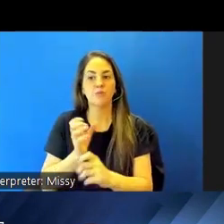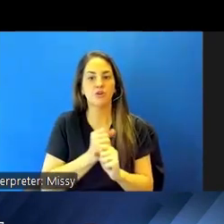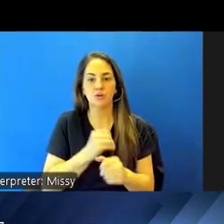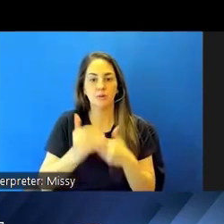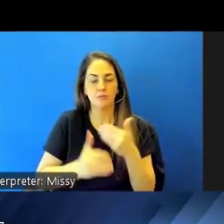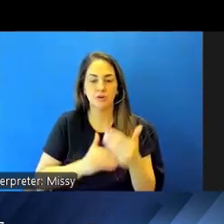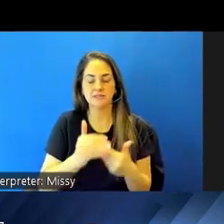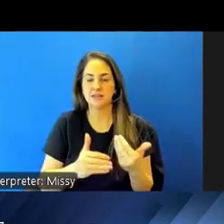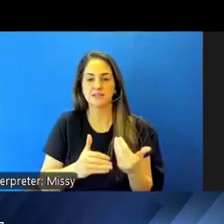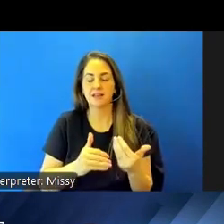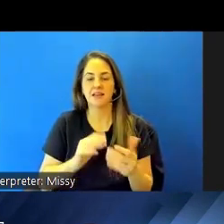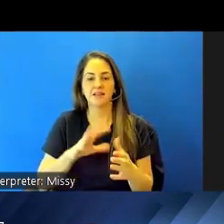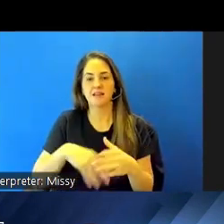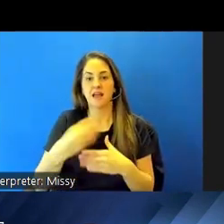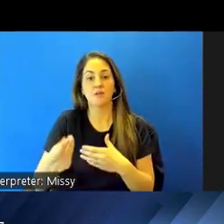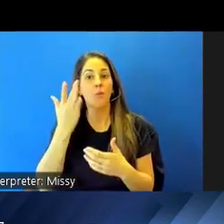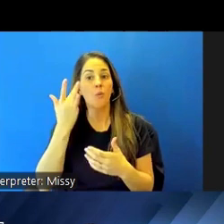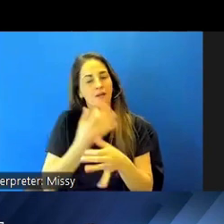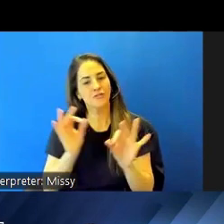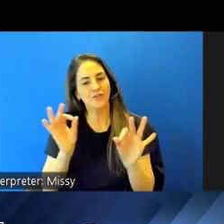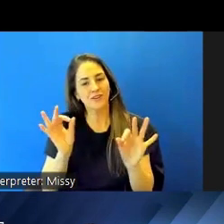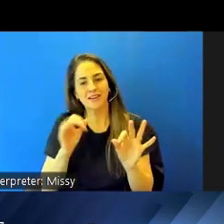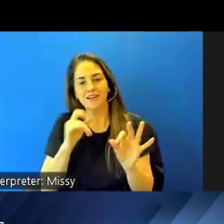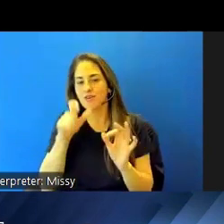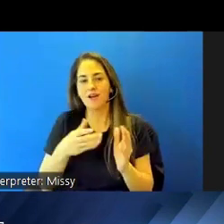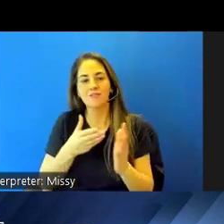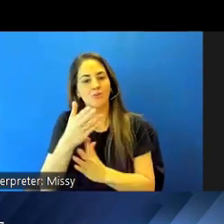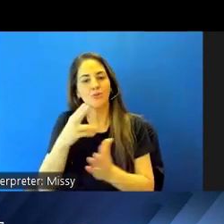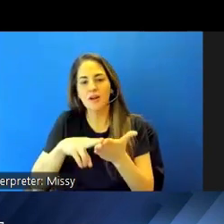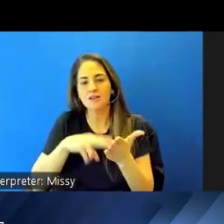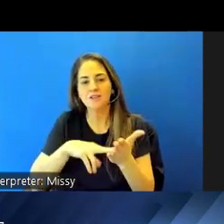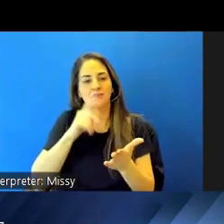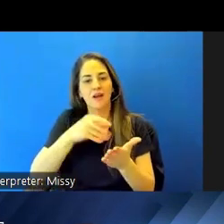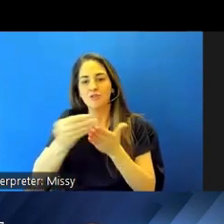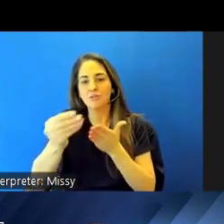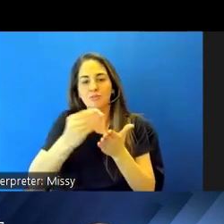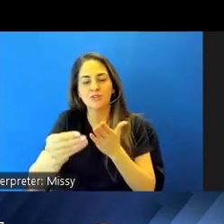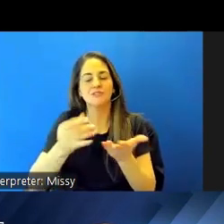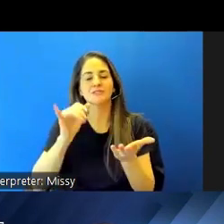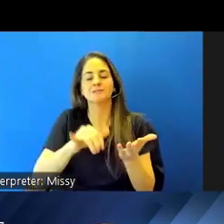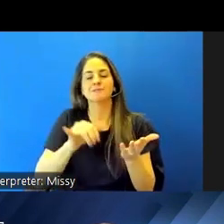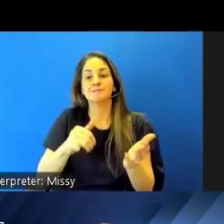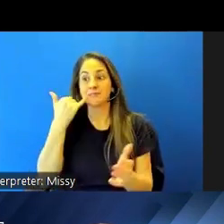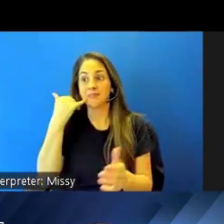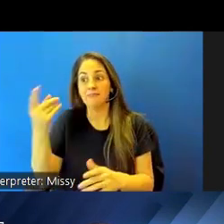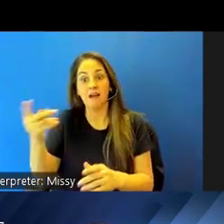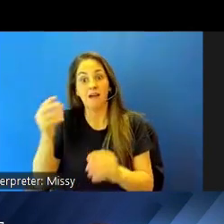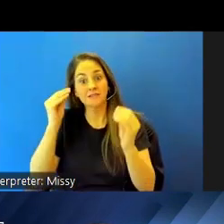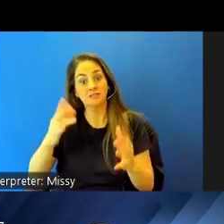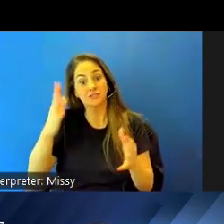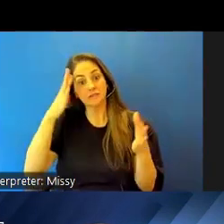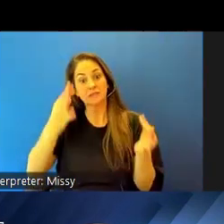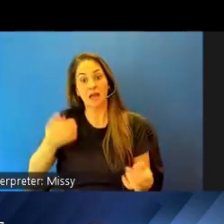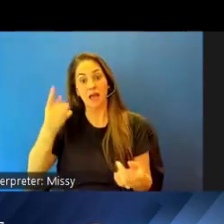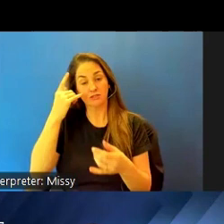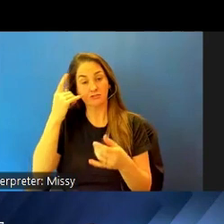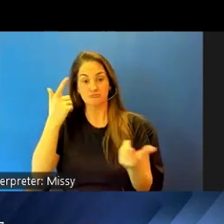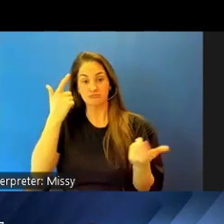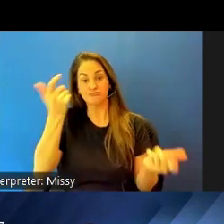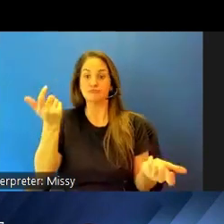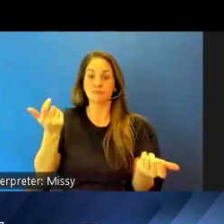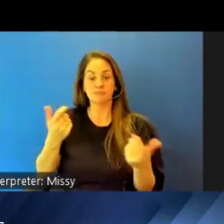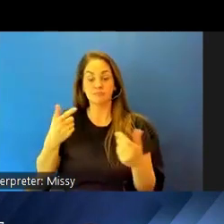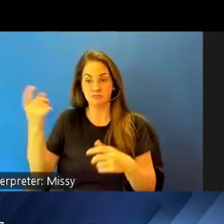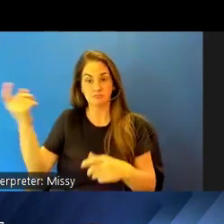because it doesn't cost any money. So when that happens, um, you, we don't know if